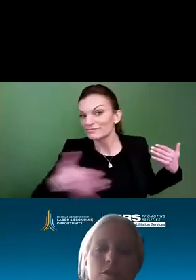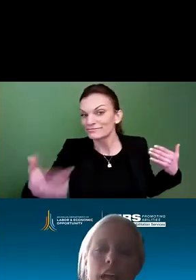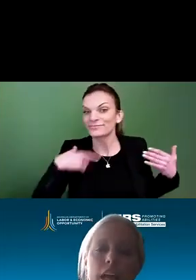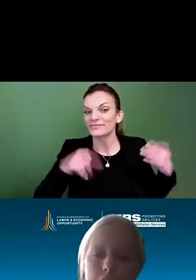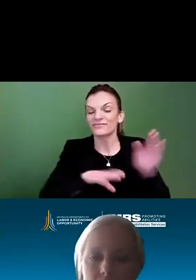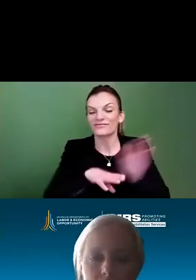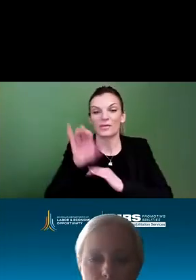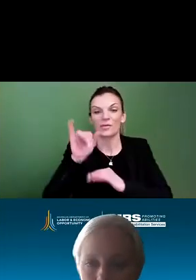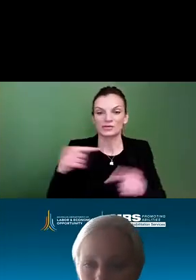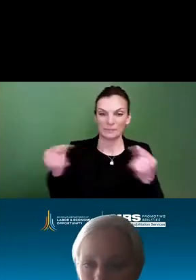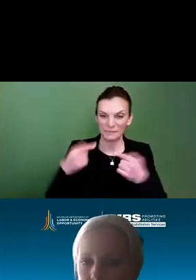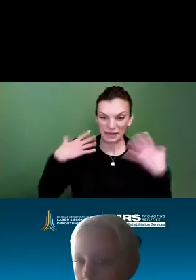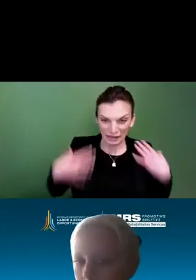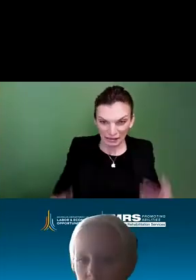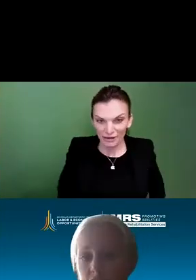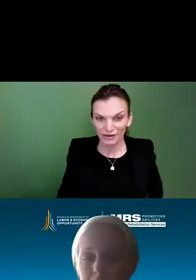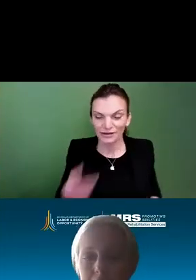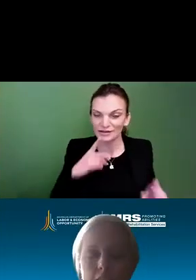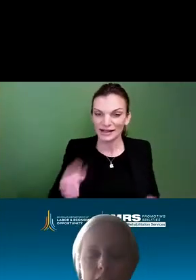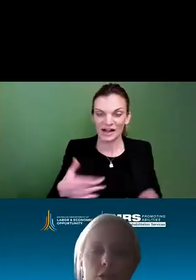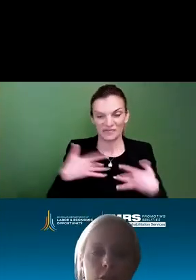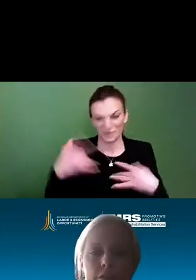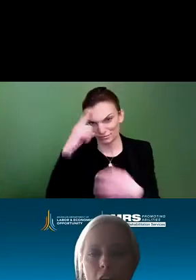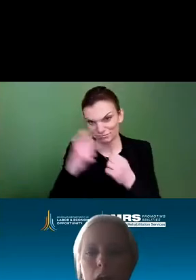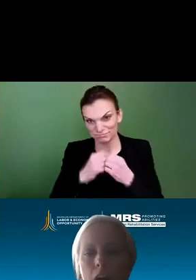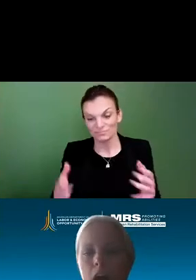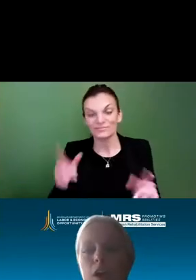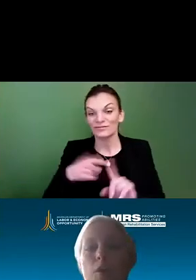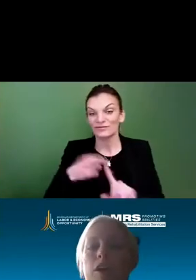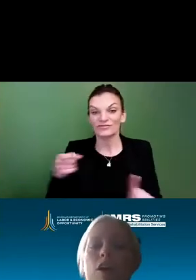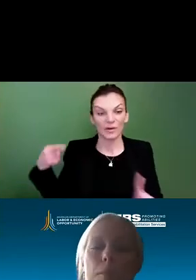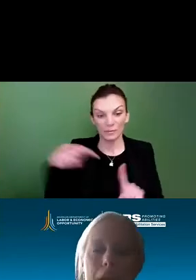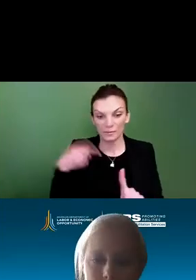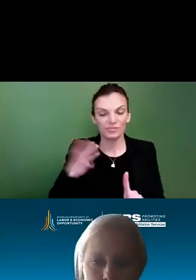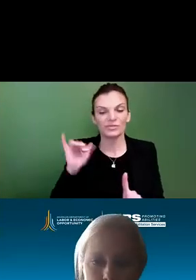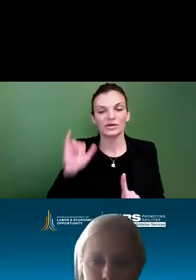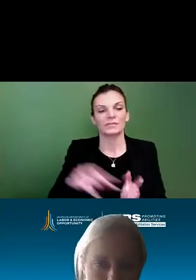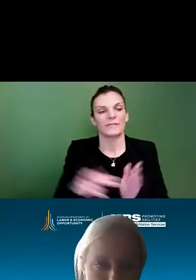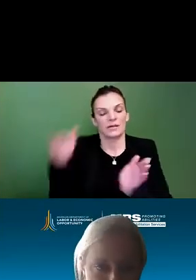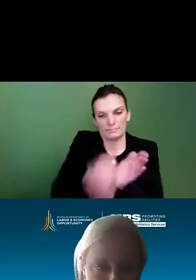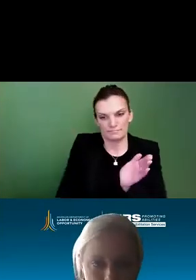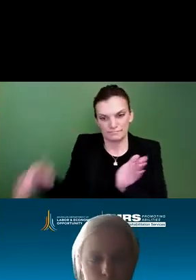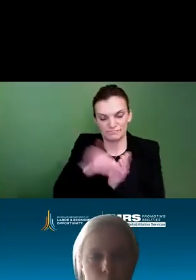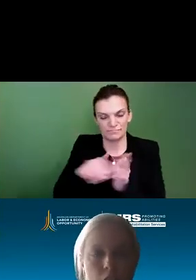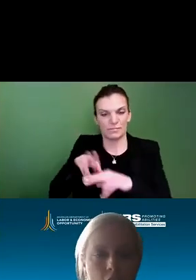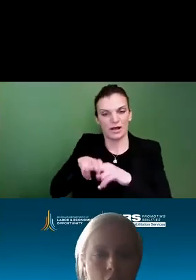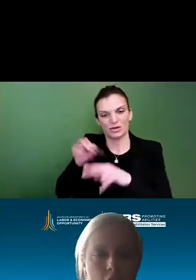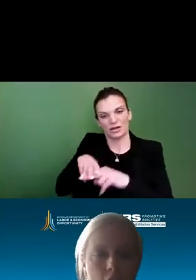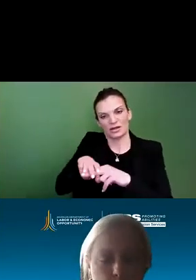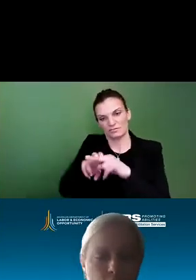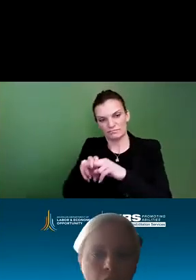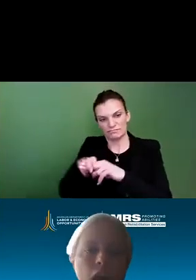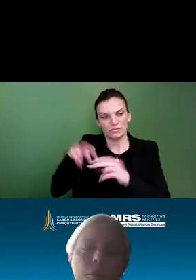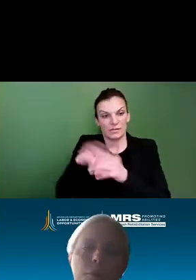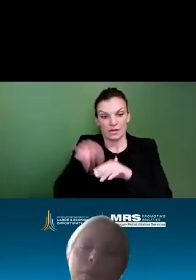develop those aches and pains, strains. Those are from what we call compensatory postures. Maybe we're hunched over